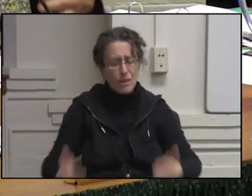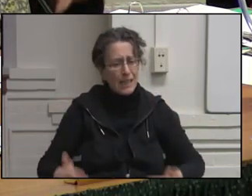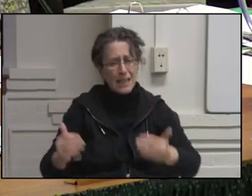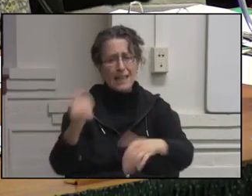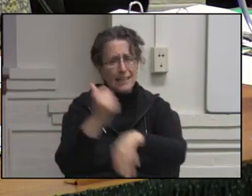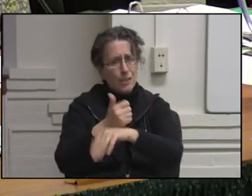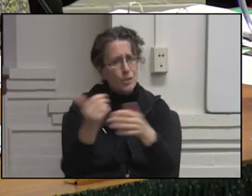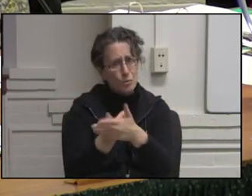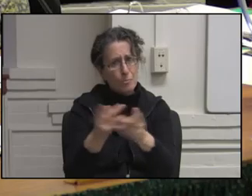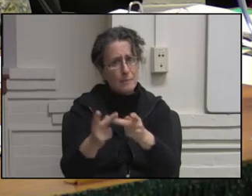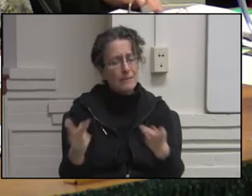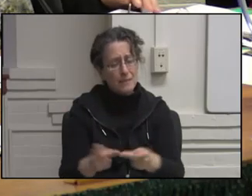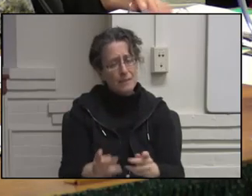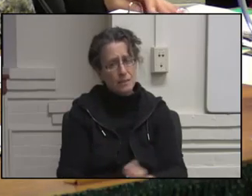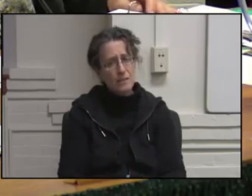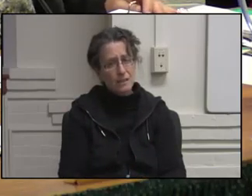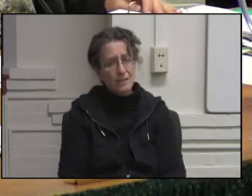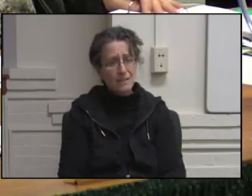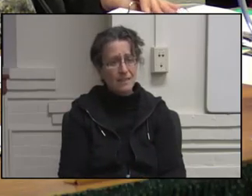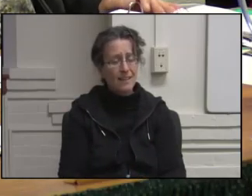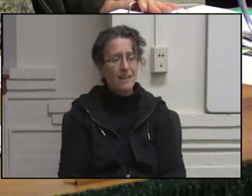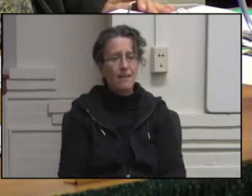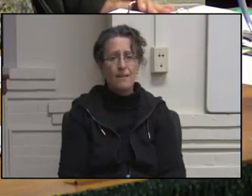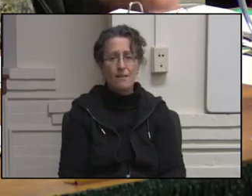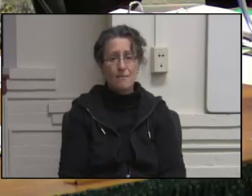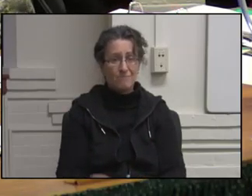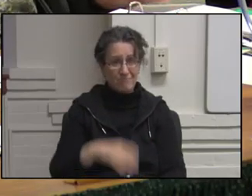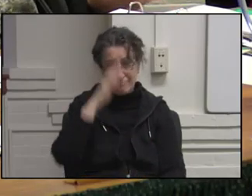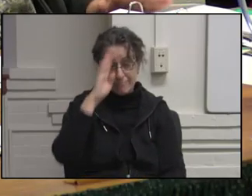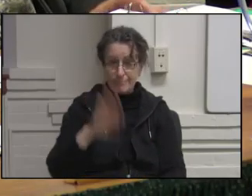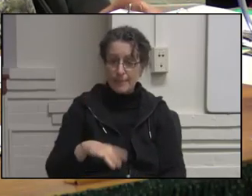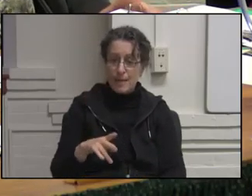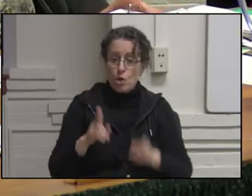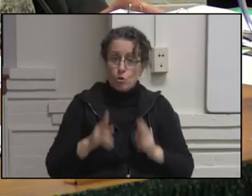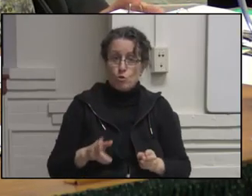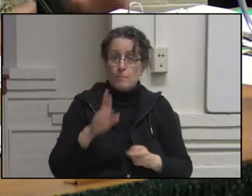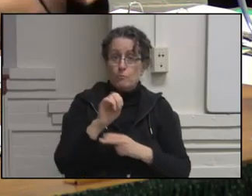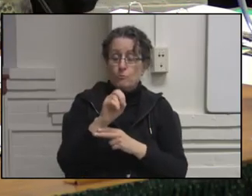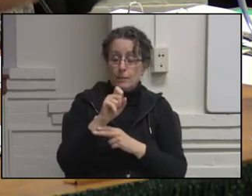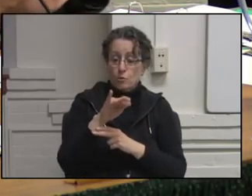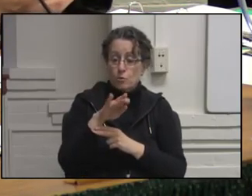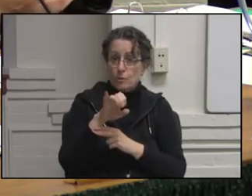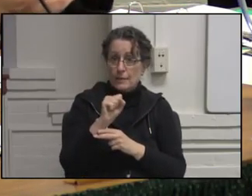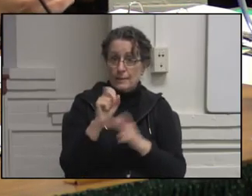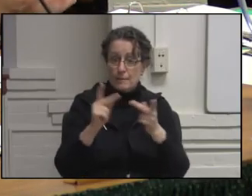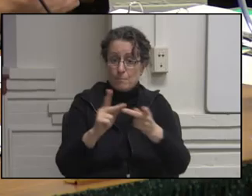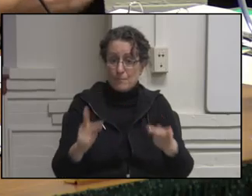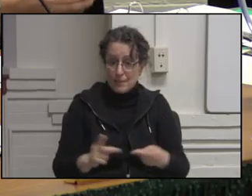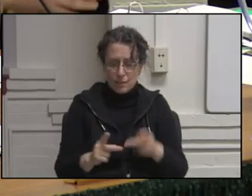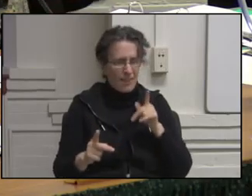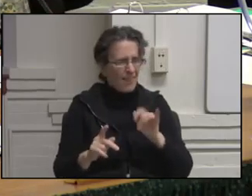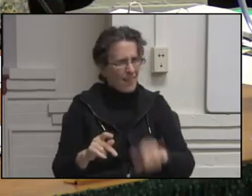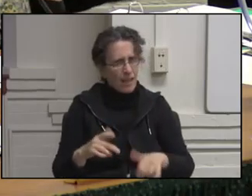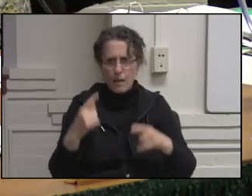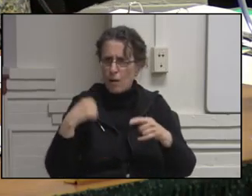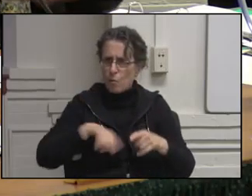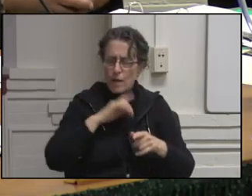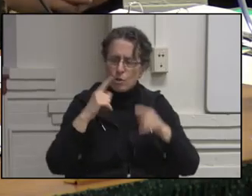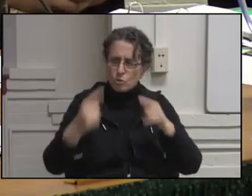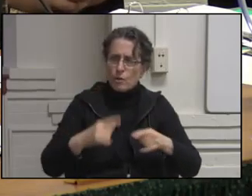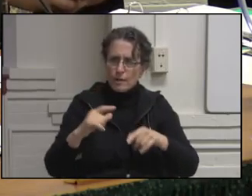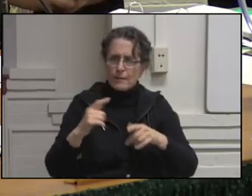know, we went through a lot, we're still going through a lot looking for a good HR position, and that's a new position of the town, and it has a very